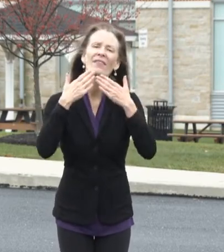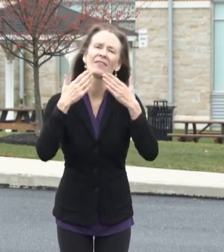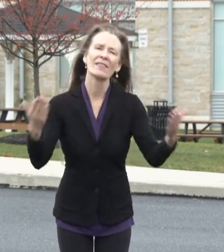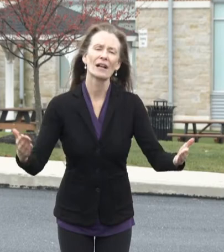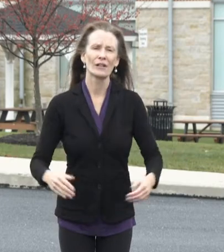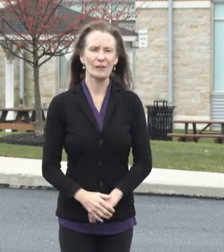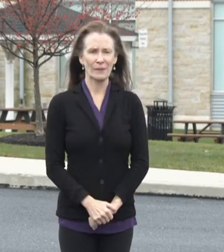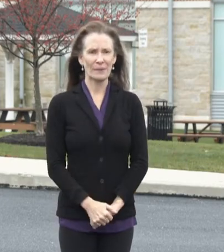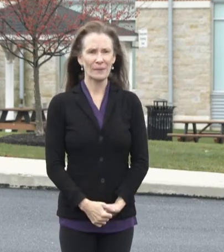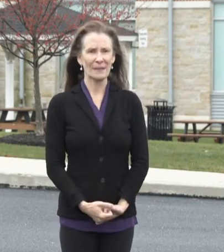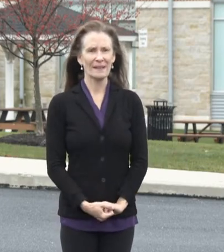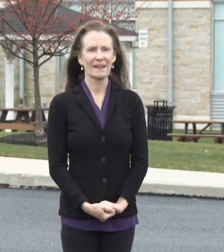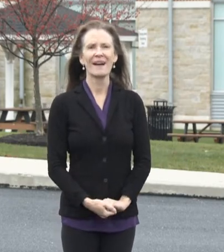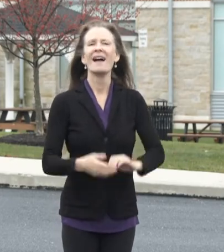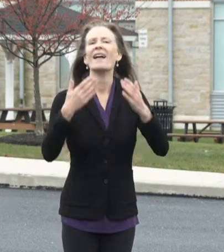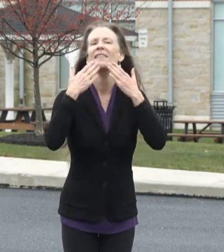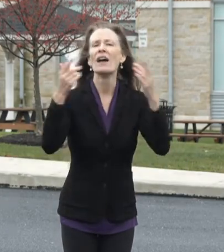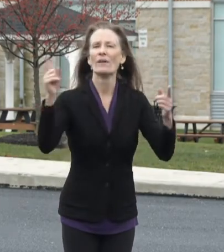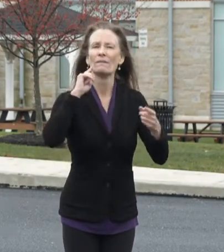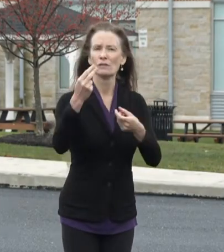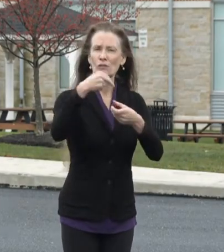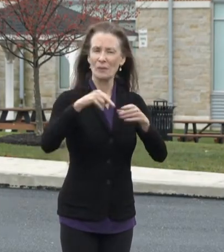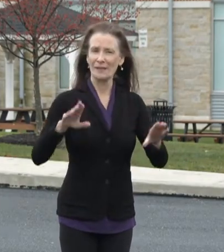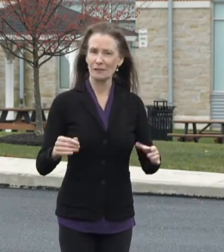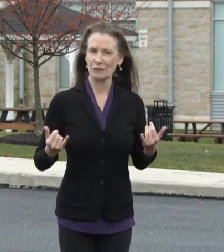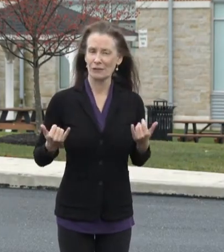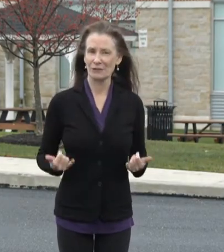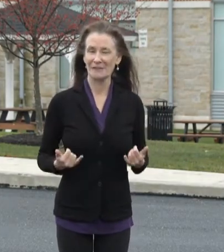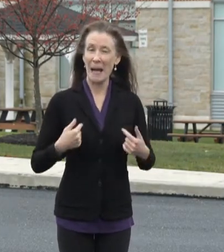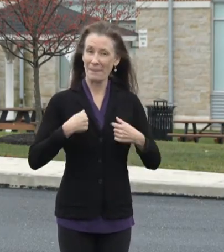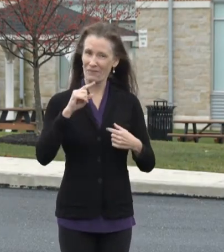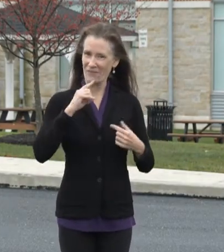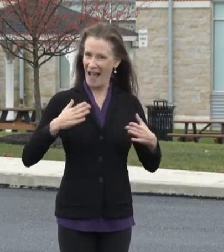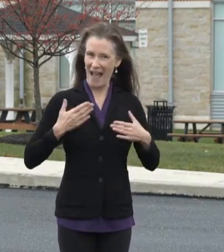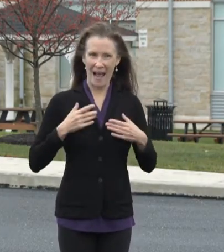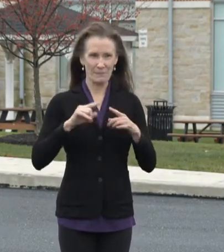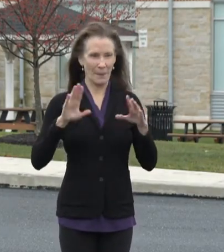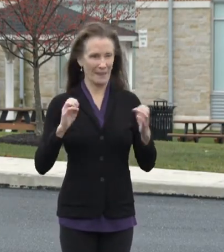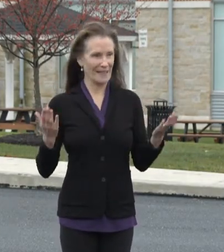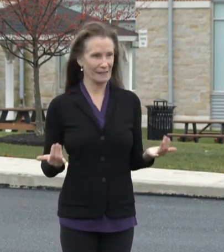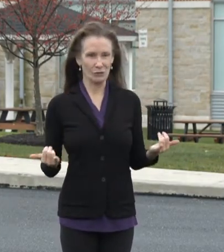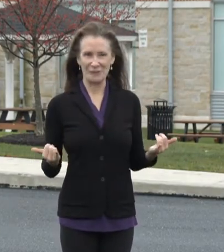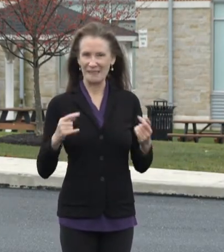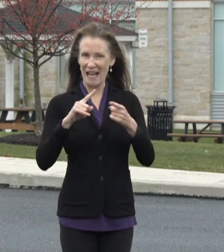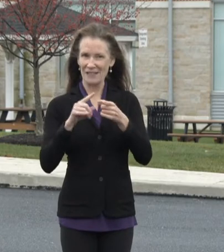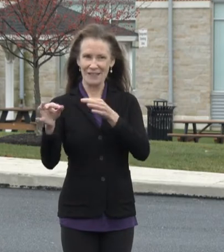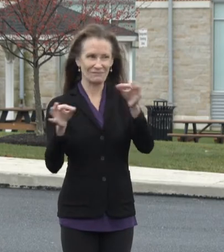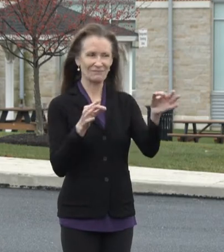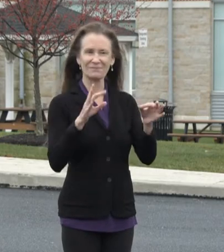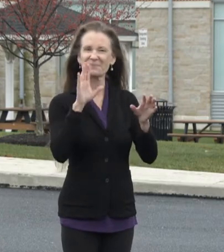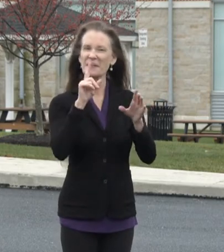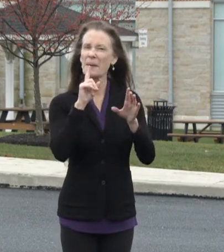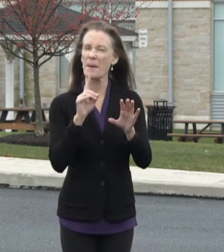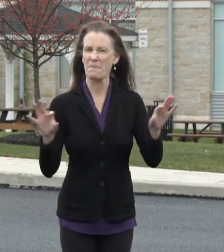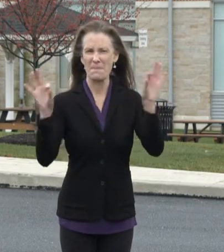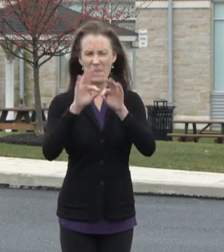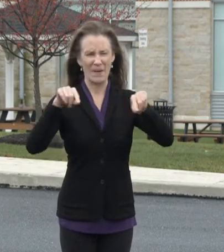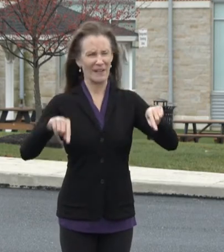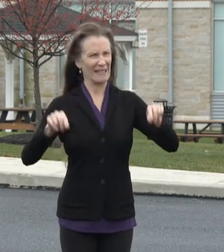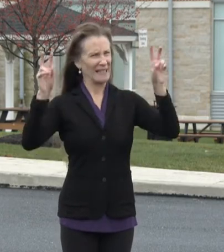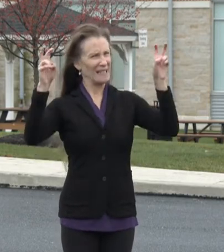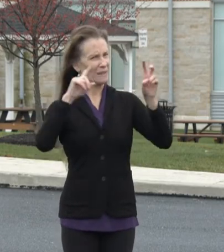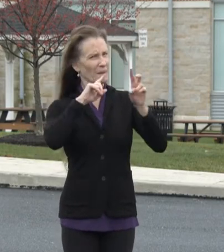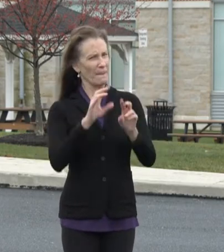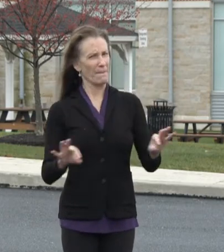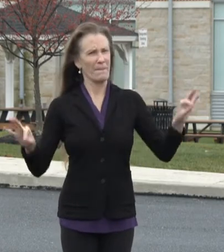Thank you all for joining us today. I am really pleased to be here to talk about this really important issue. I think